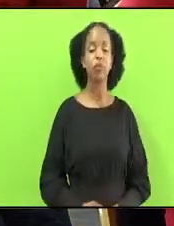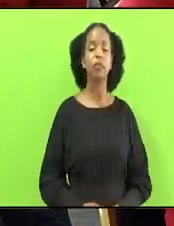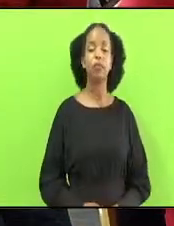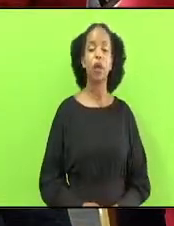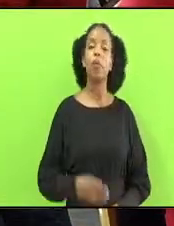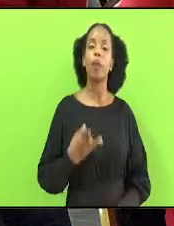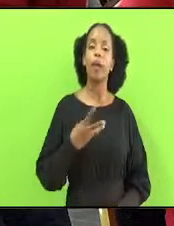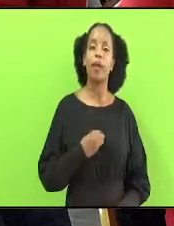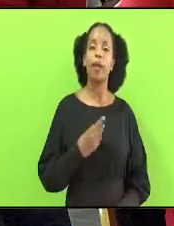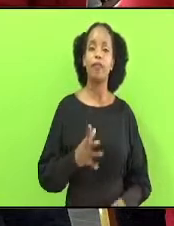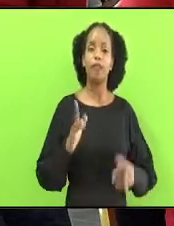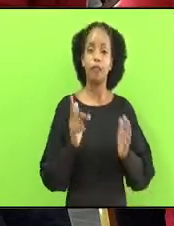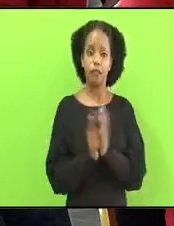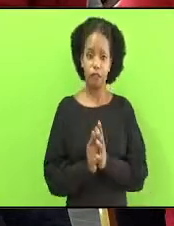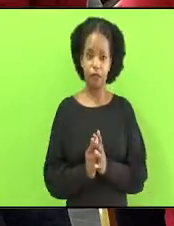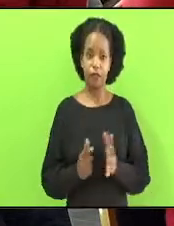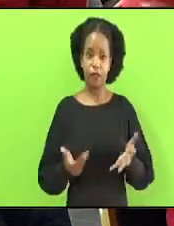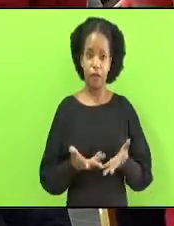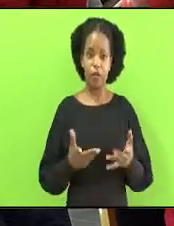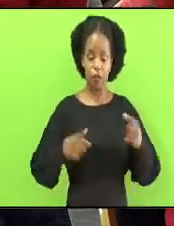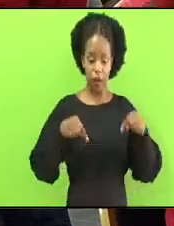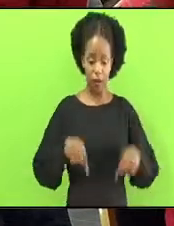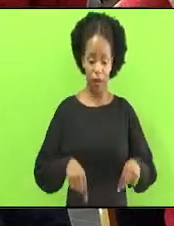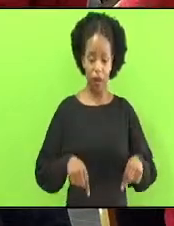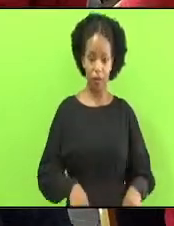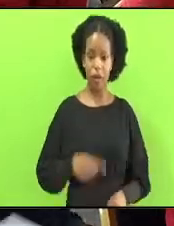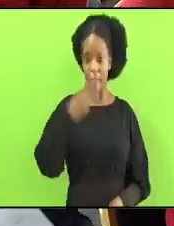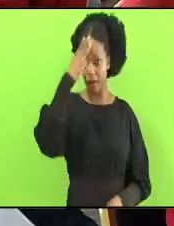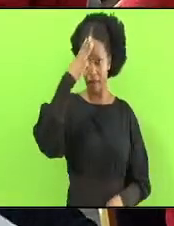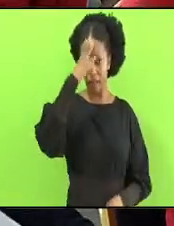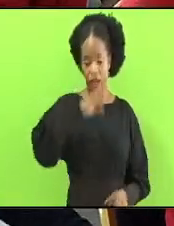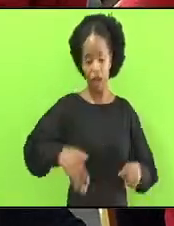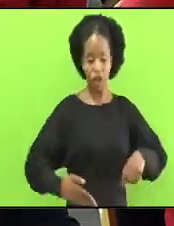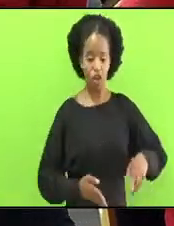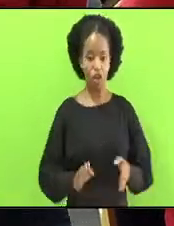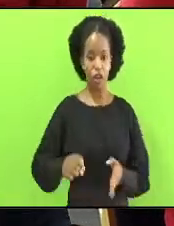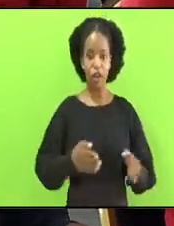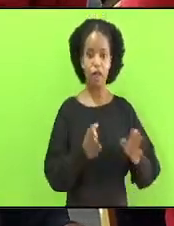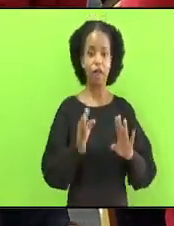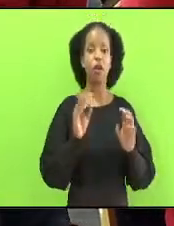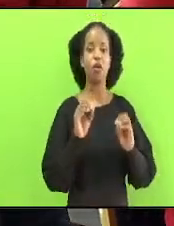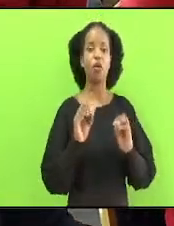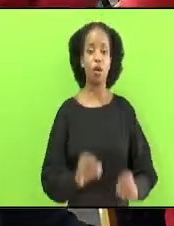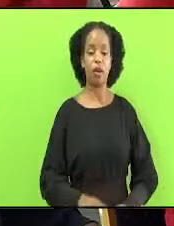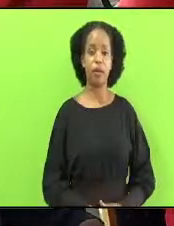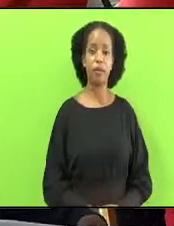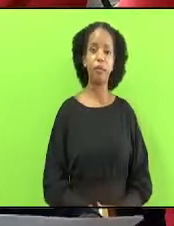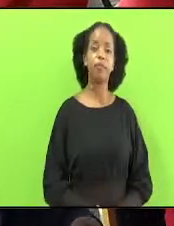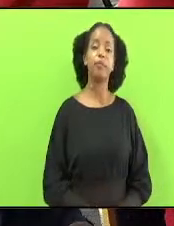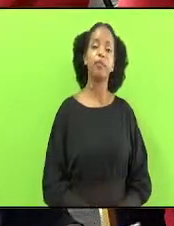rena le molapo a river around Mahikeng. On my last point, we have a river here